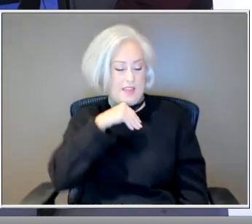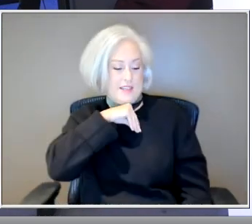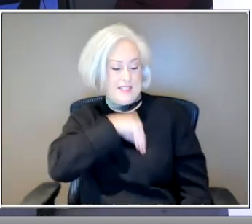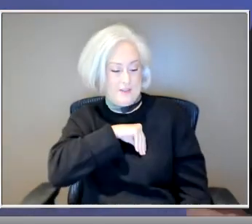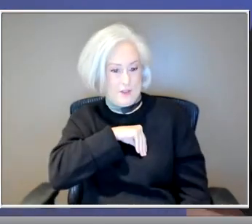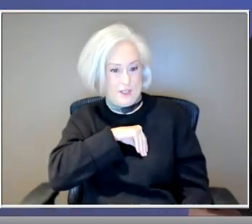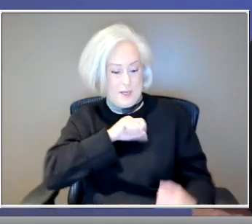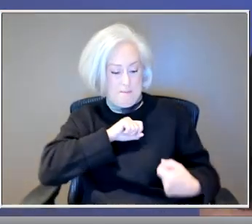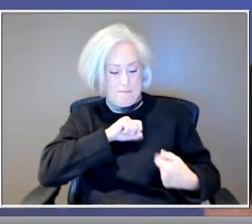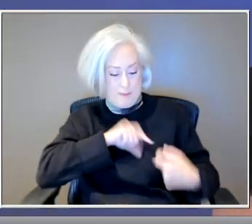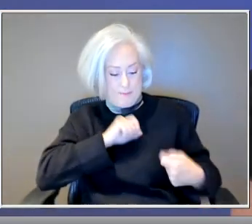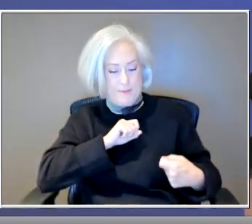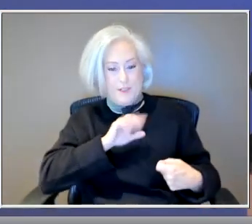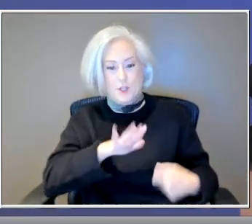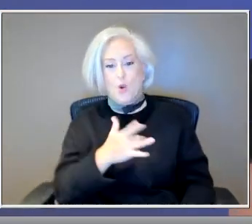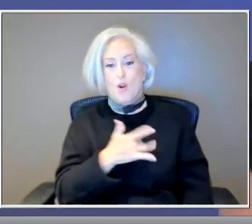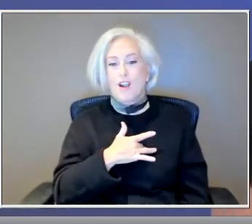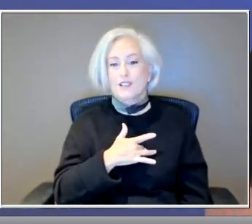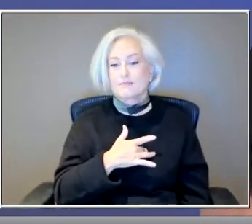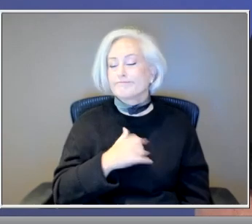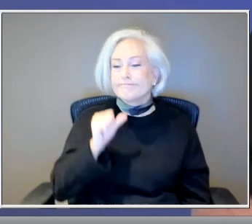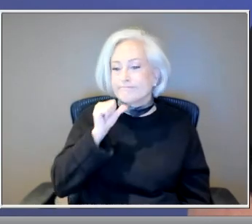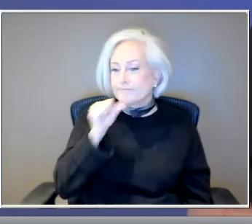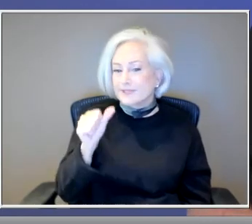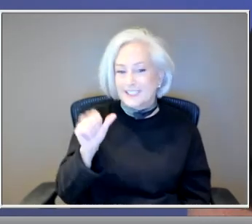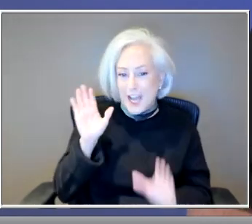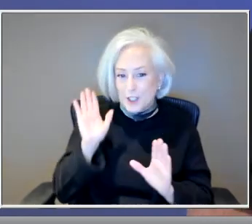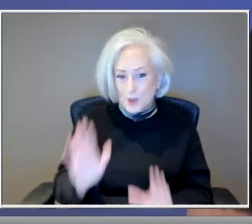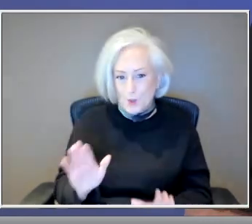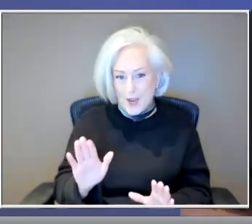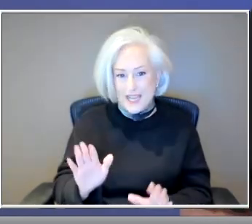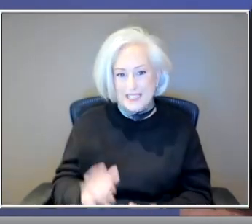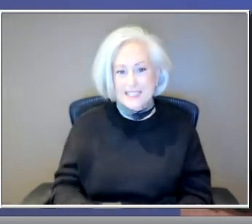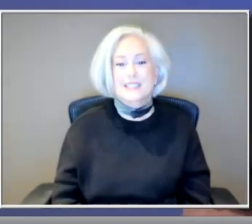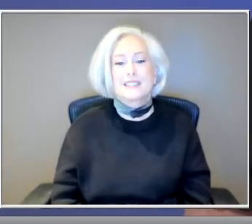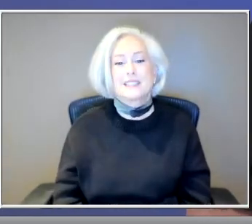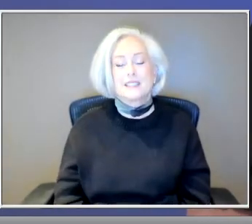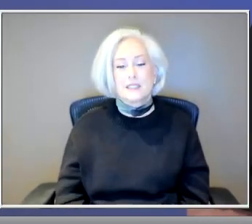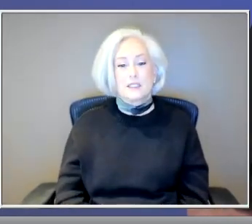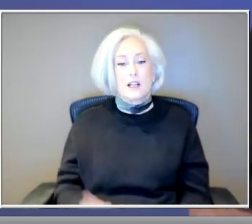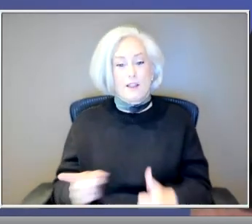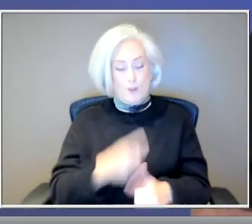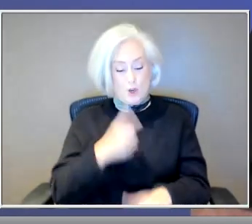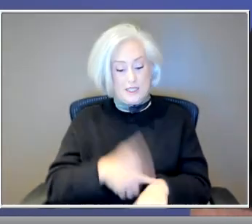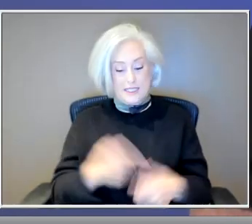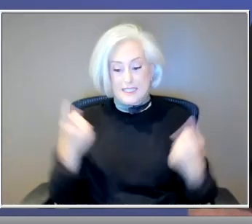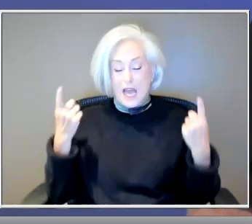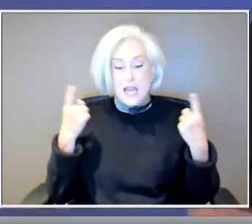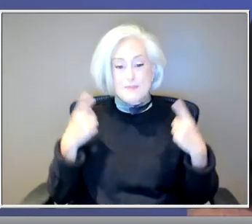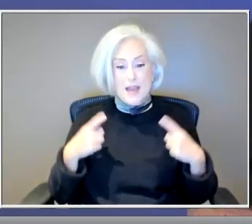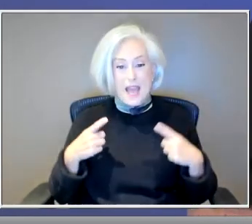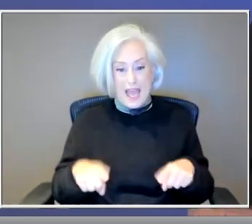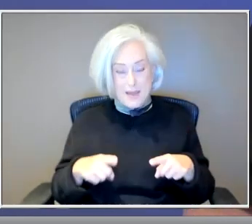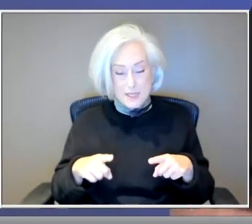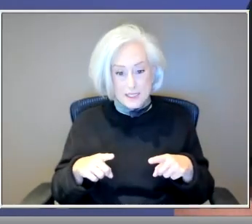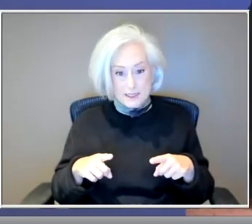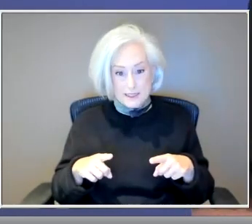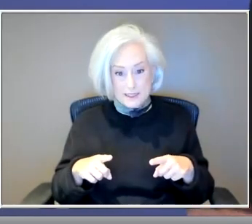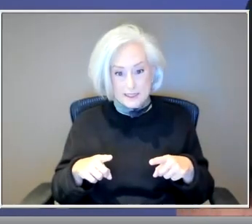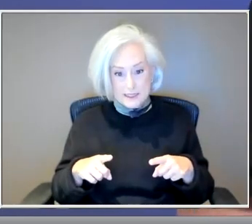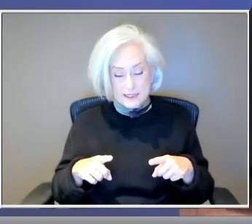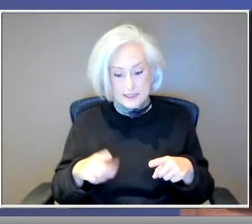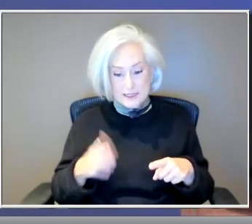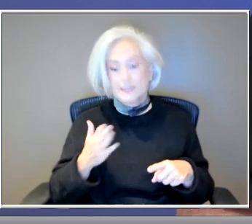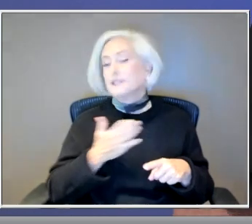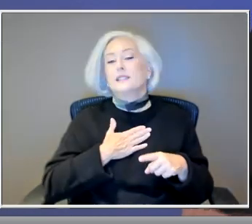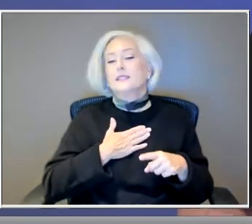Not great. Okay, yeah. It sort of feels, the first time it happened, I was actually at my family's